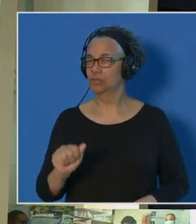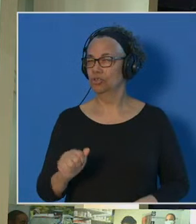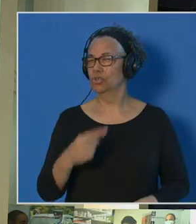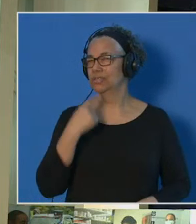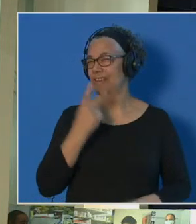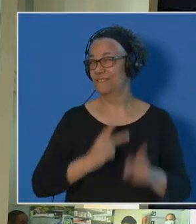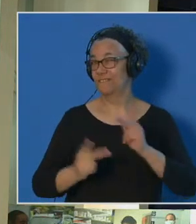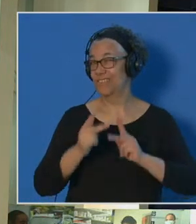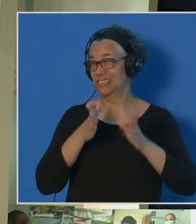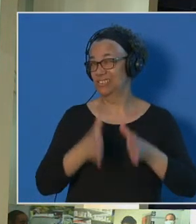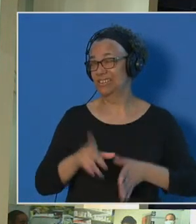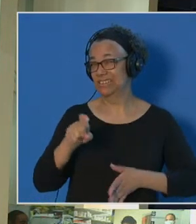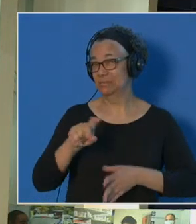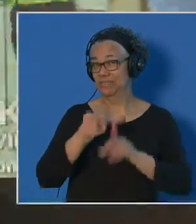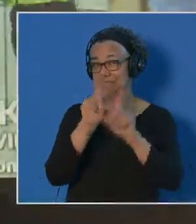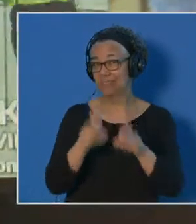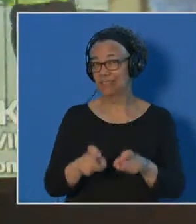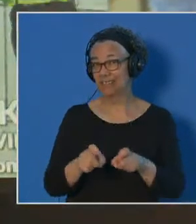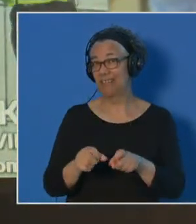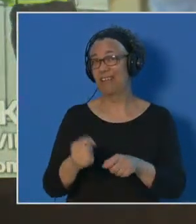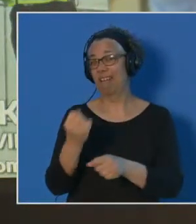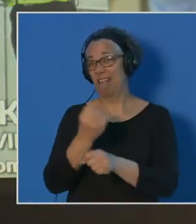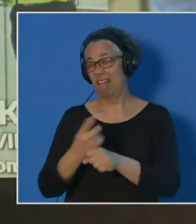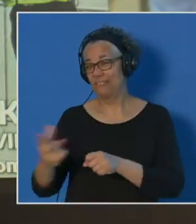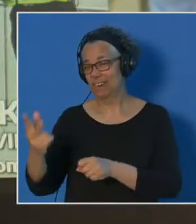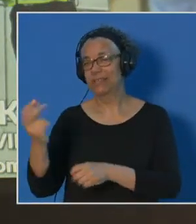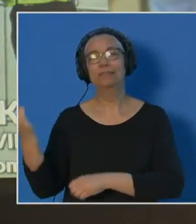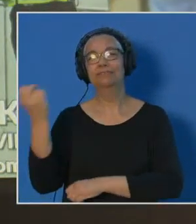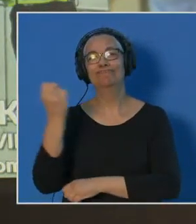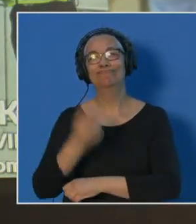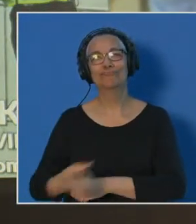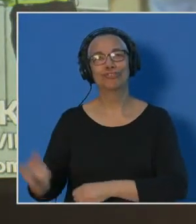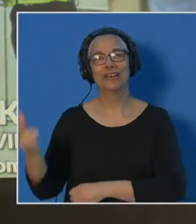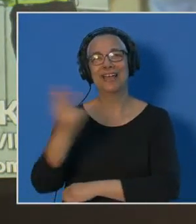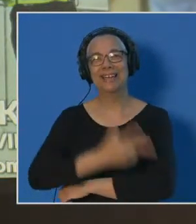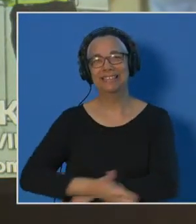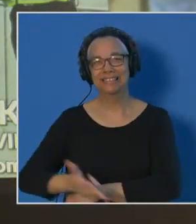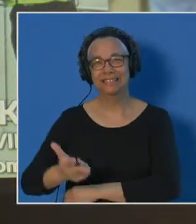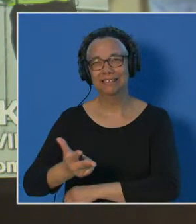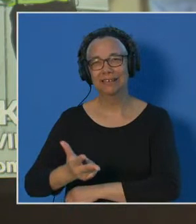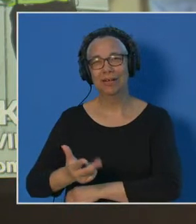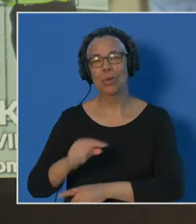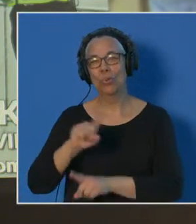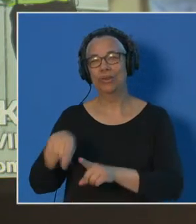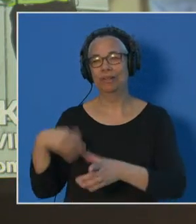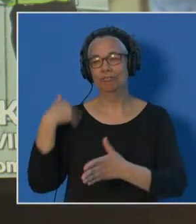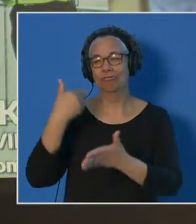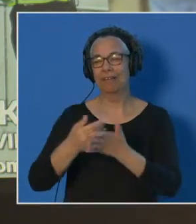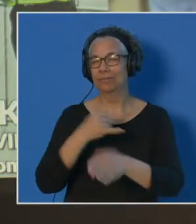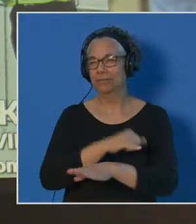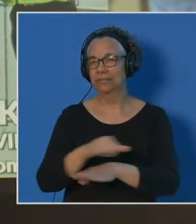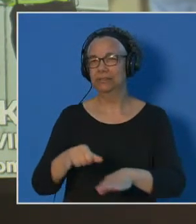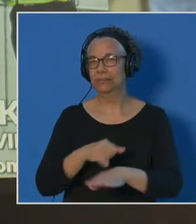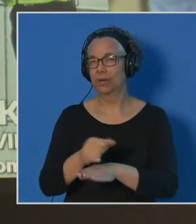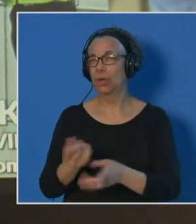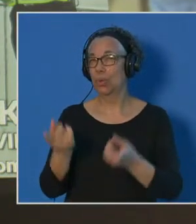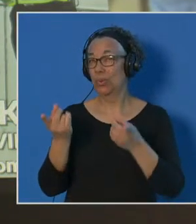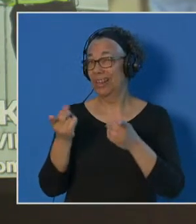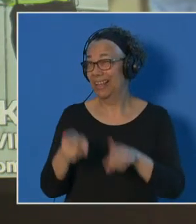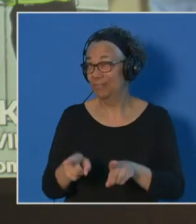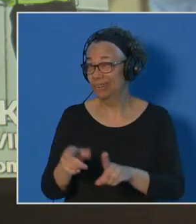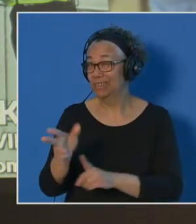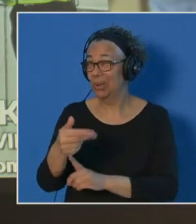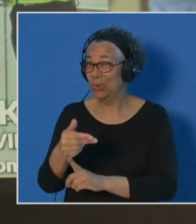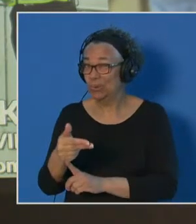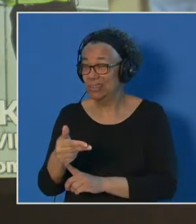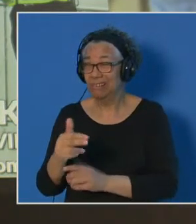3 days once they're on the island. Just a little more information on that. Will this testing take place at the hotel? How